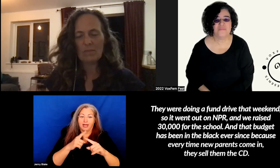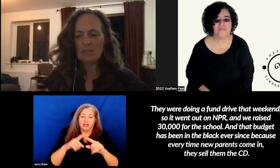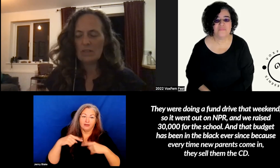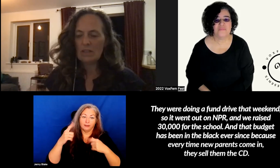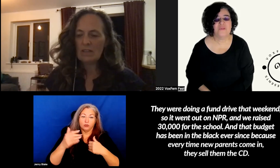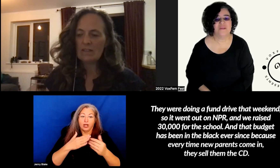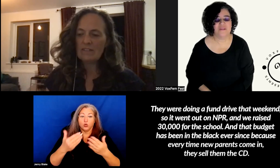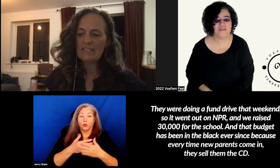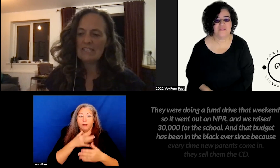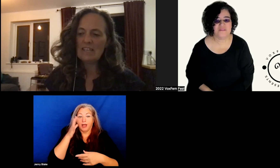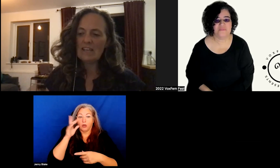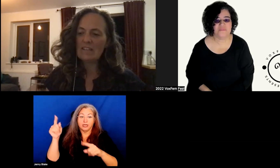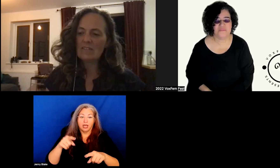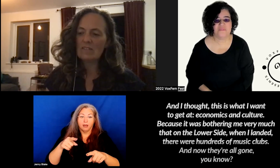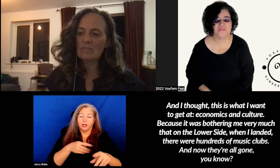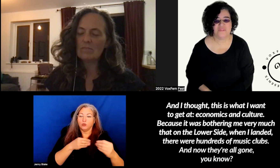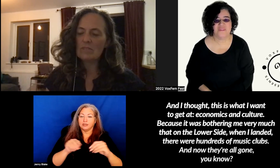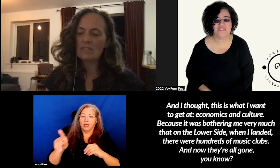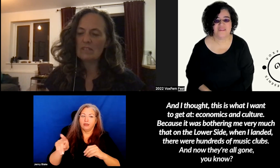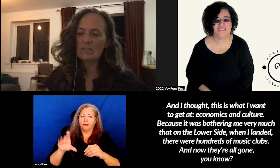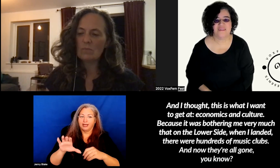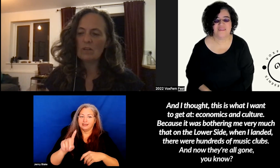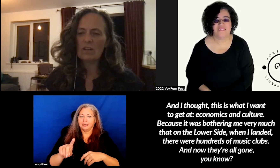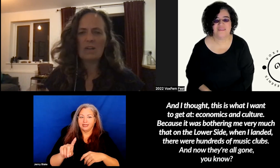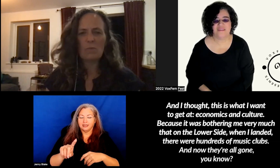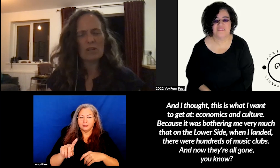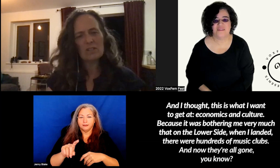them the CD. And I thought, this is what I want to